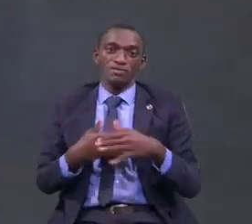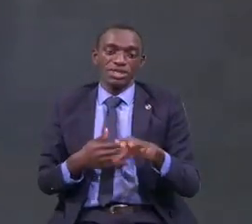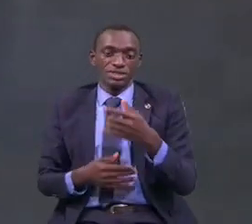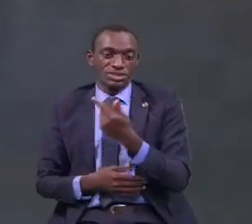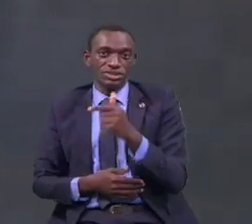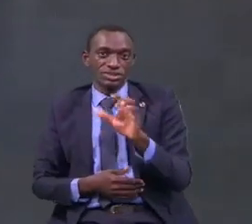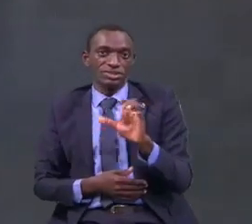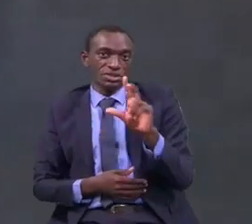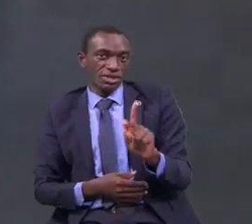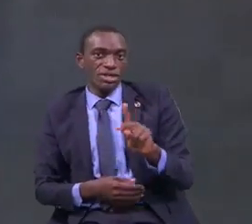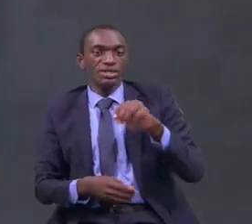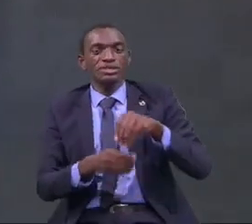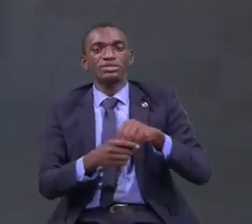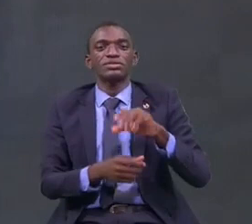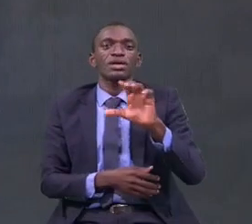of Cameroon,